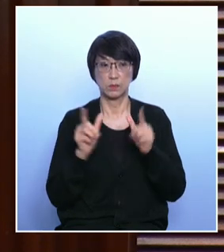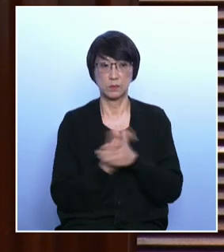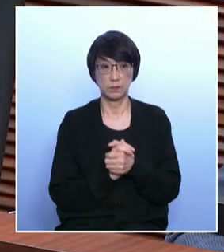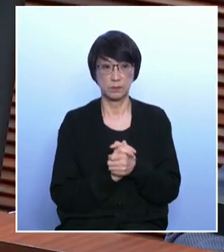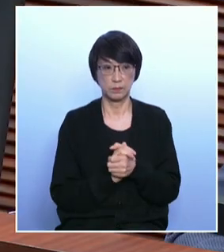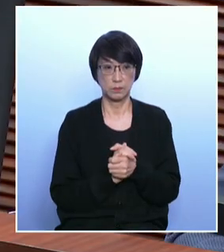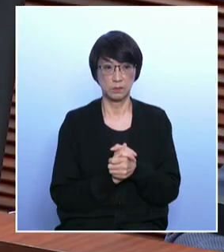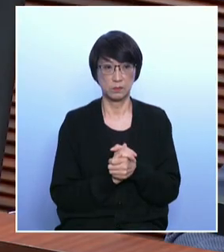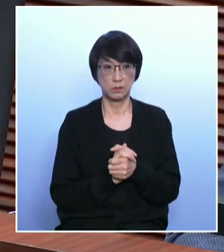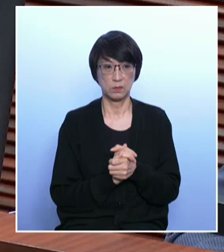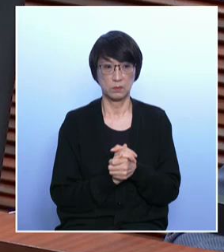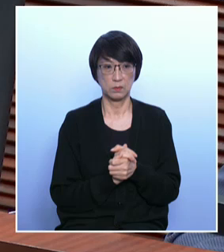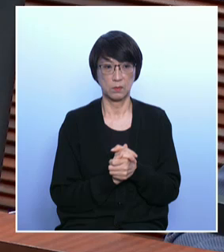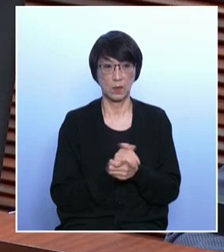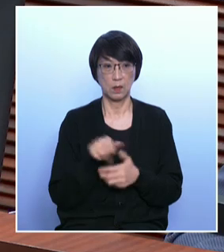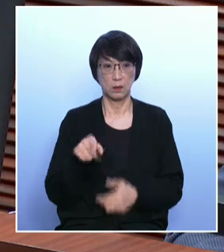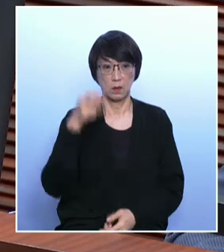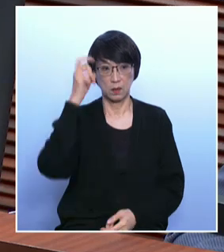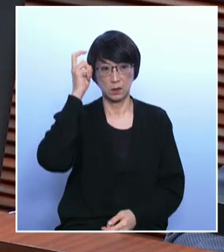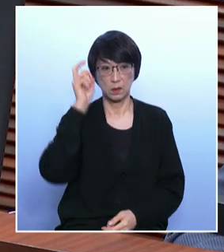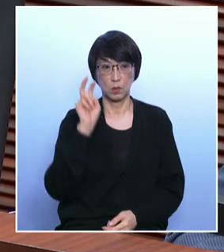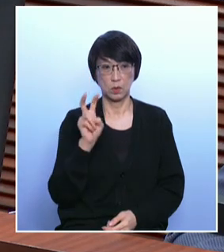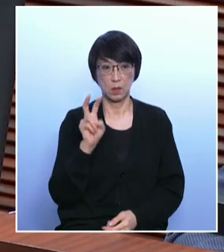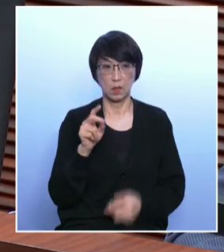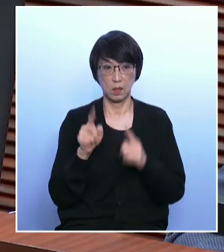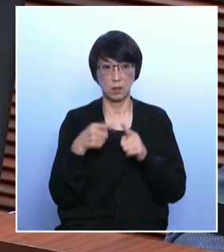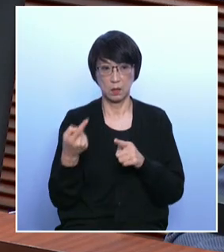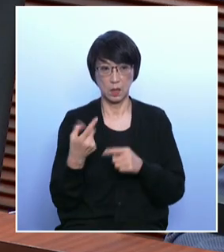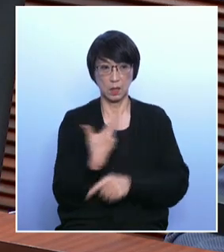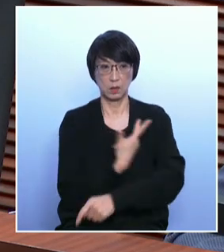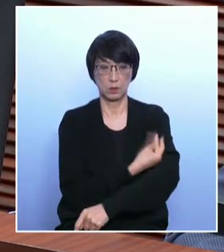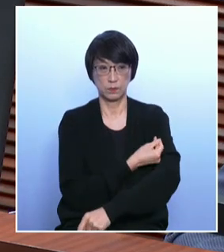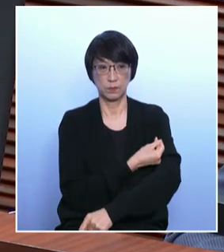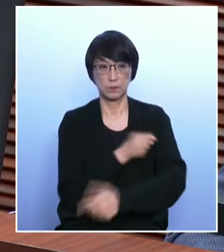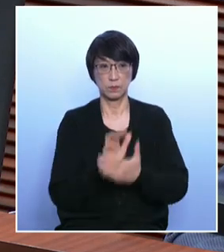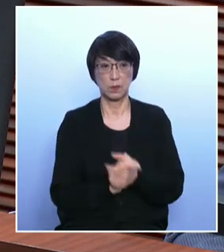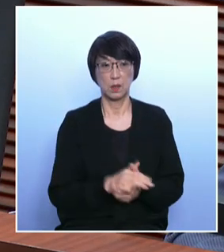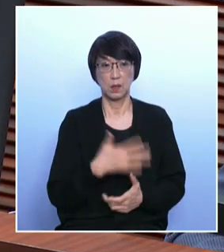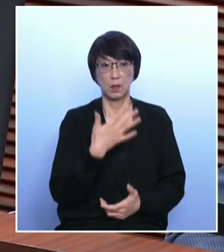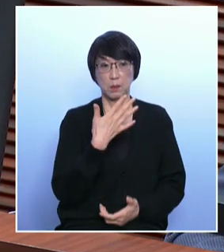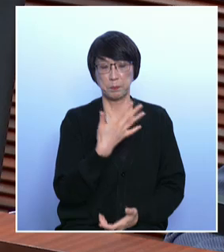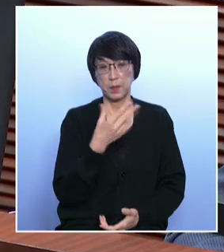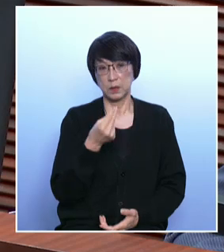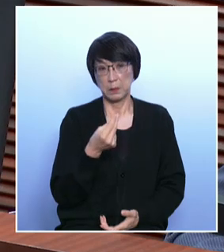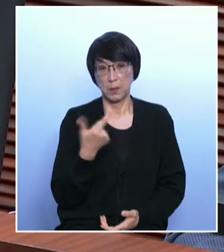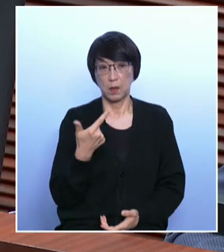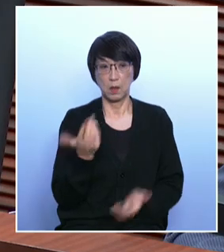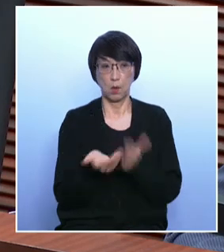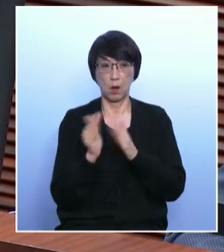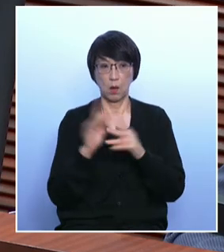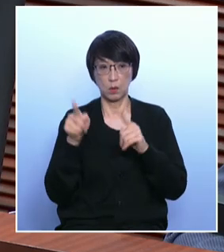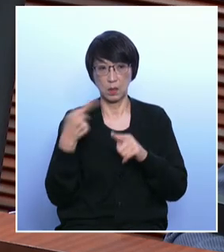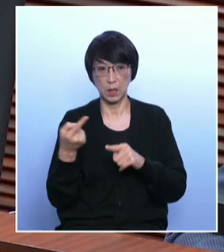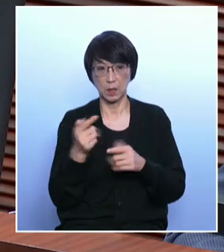Well, we'll have to look into the situation first. Well, I think you need to look into the situation for the remaining